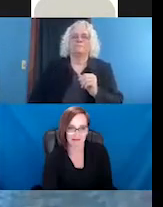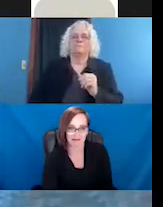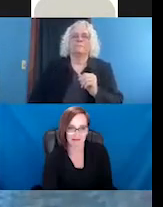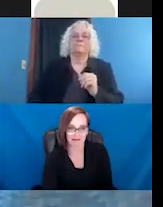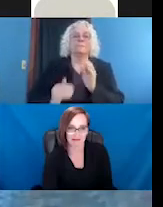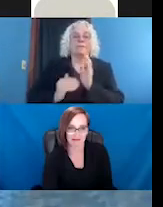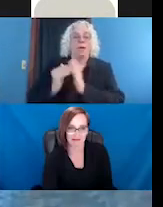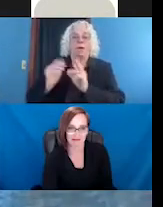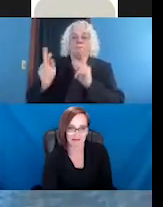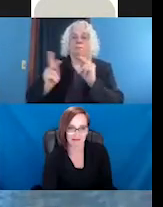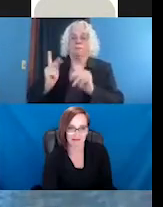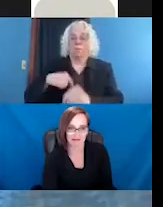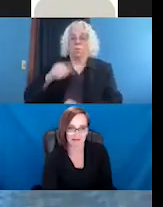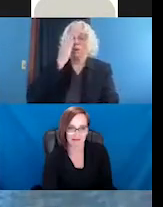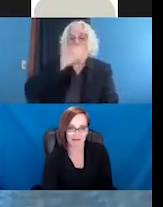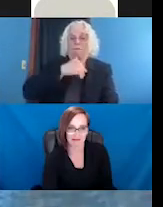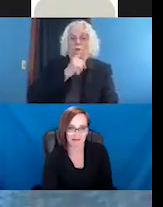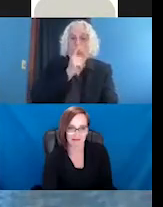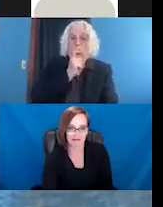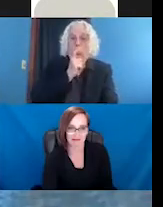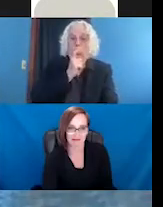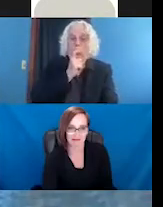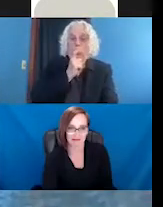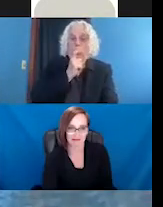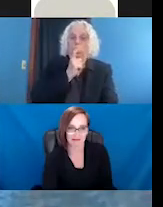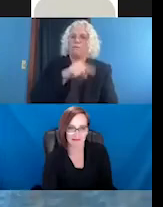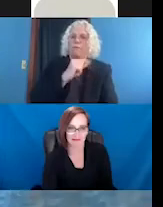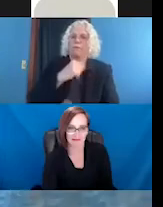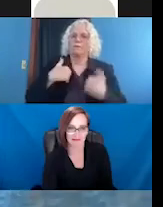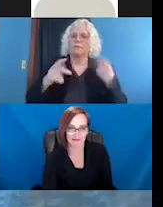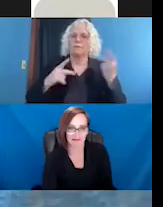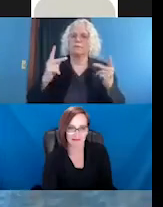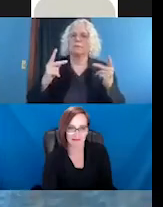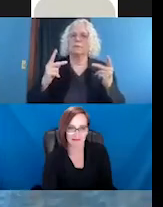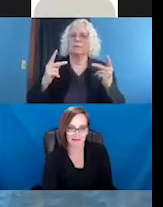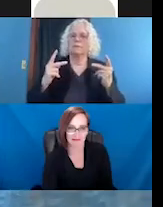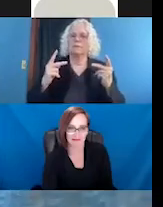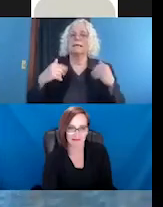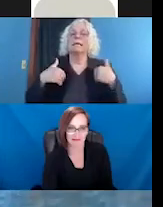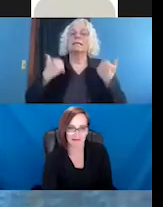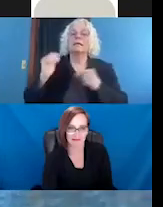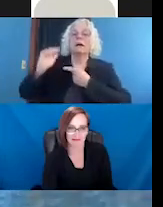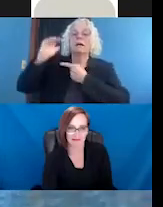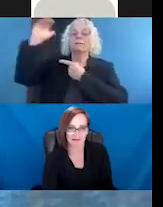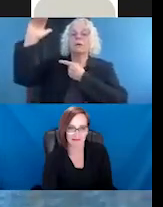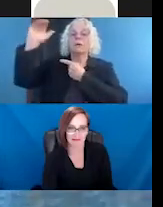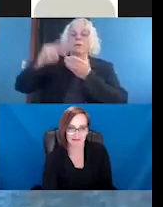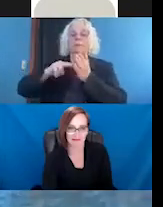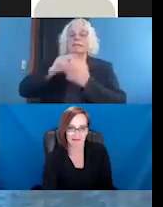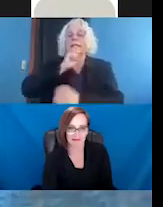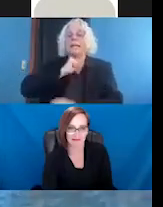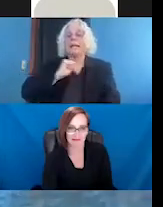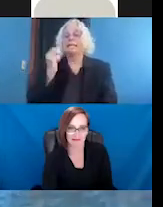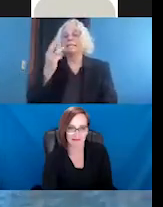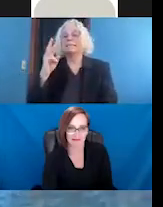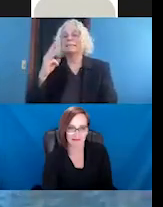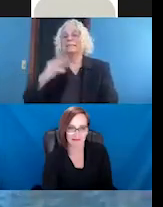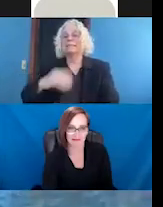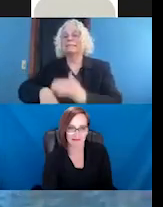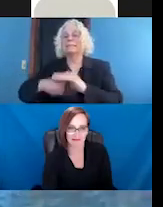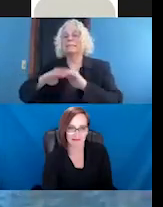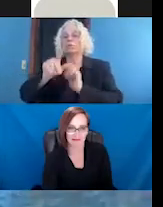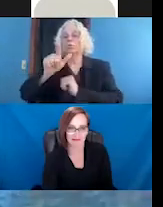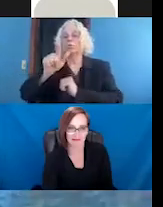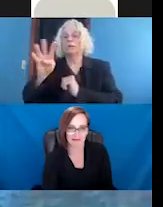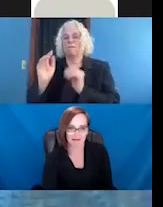populations in terms of young people and young adults is young adults, 16 to 24, often overlooked. And Paul,